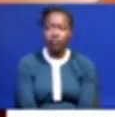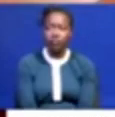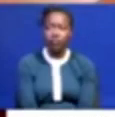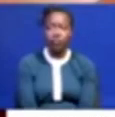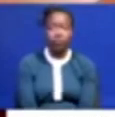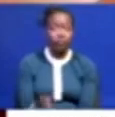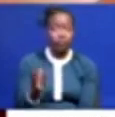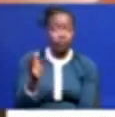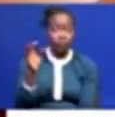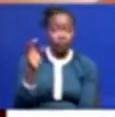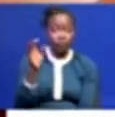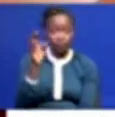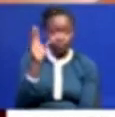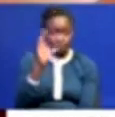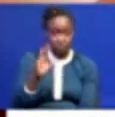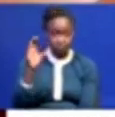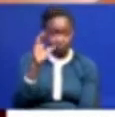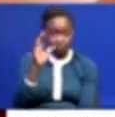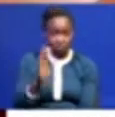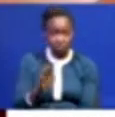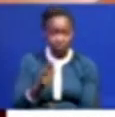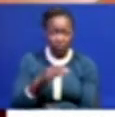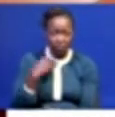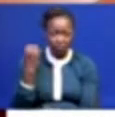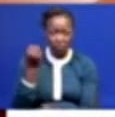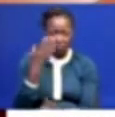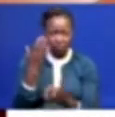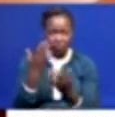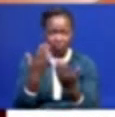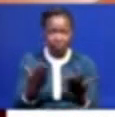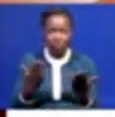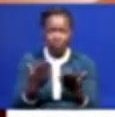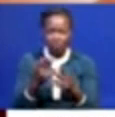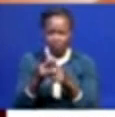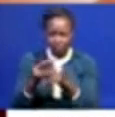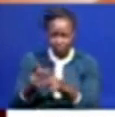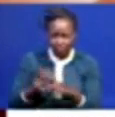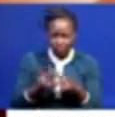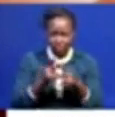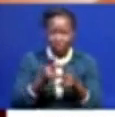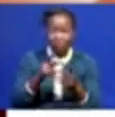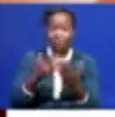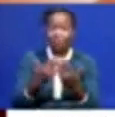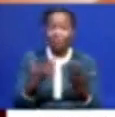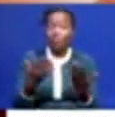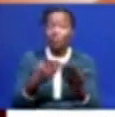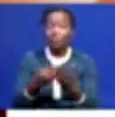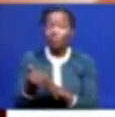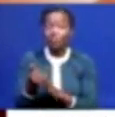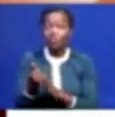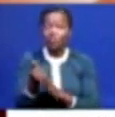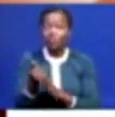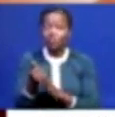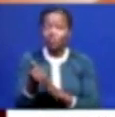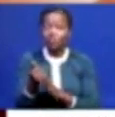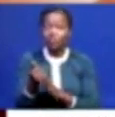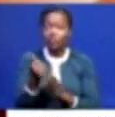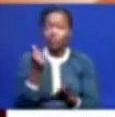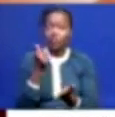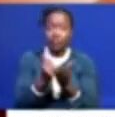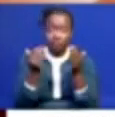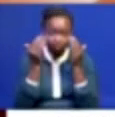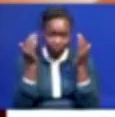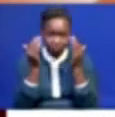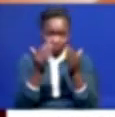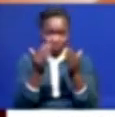Consumers of cosmetic products are becoming more conscious of the sustainability of the products they purchase. Brands are now focusing